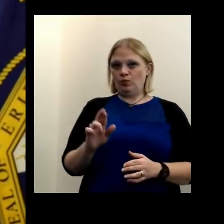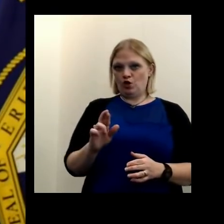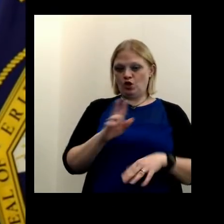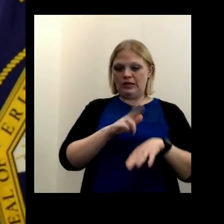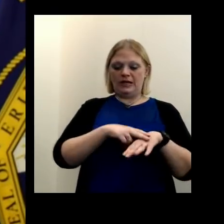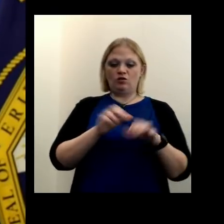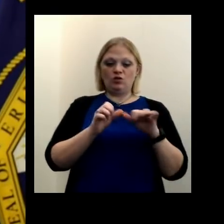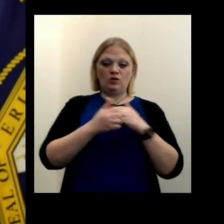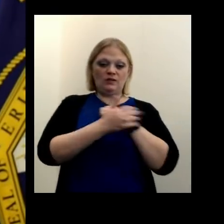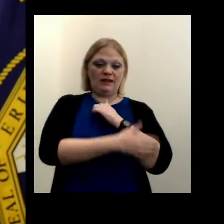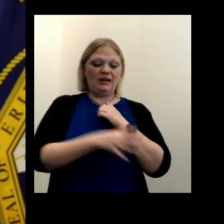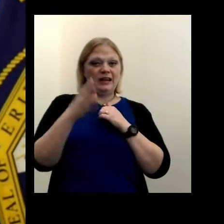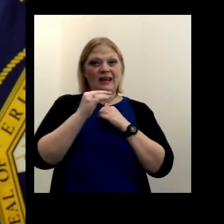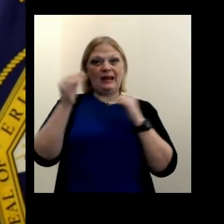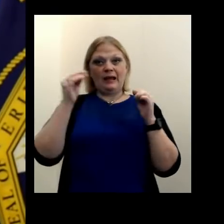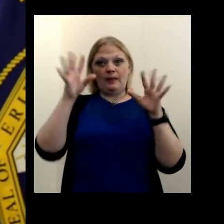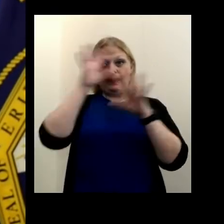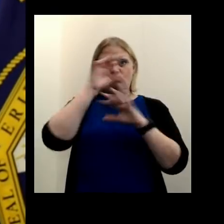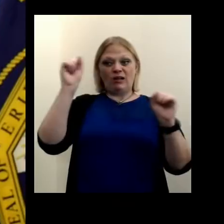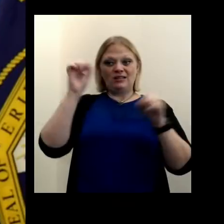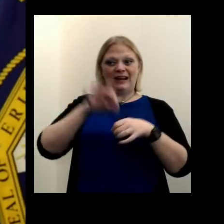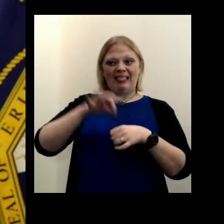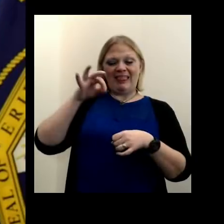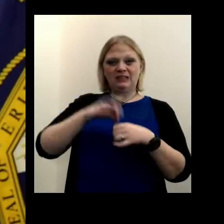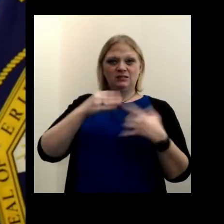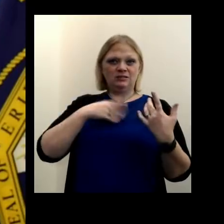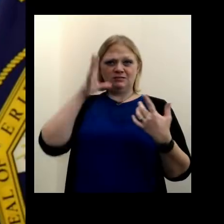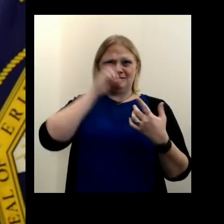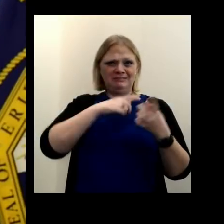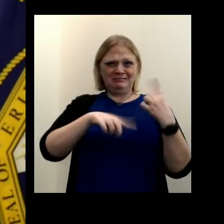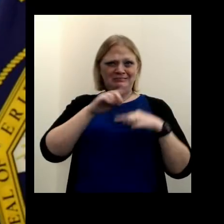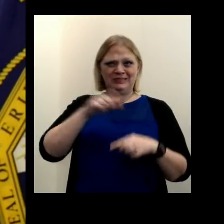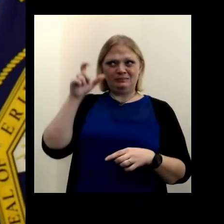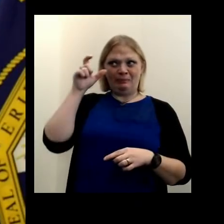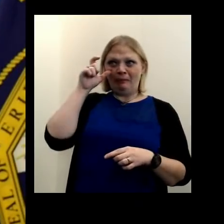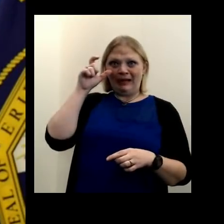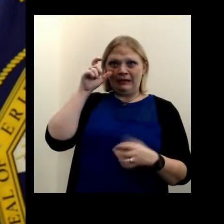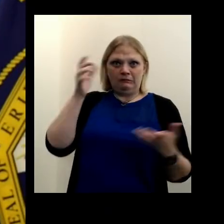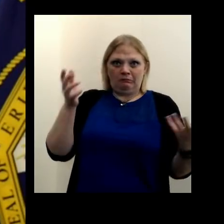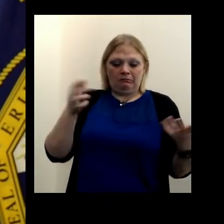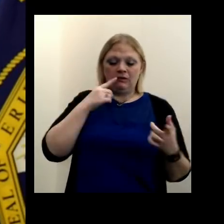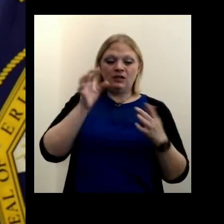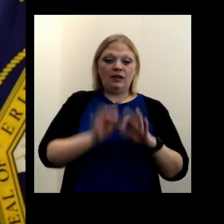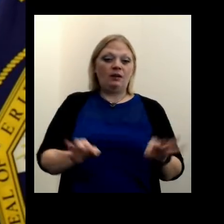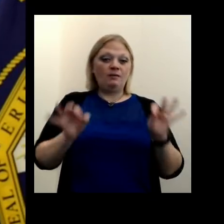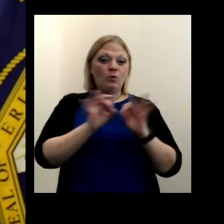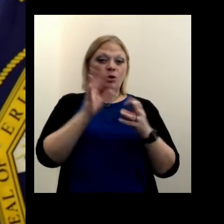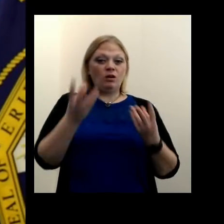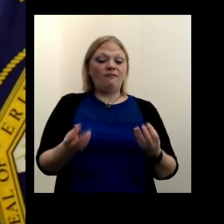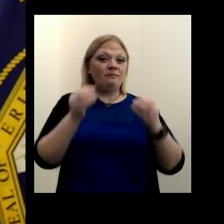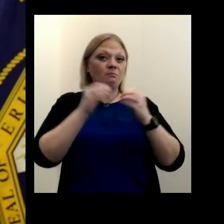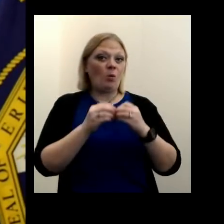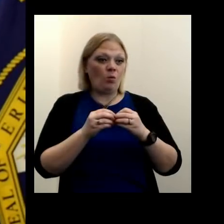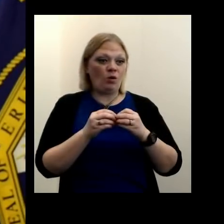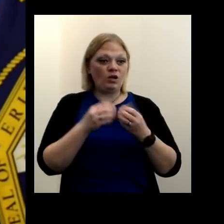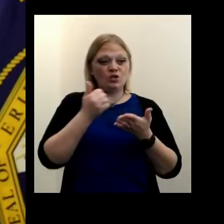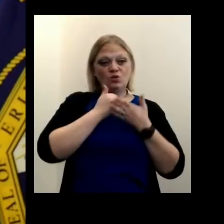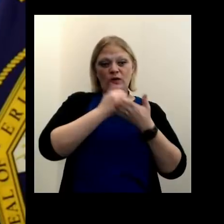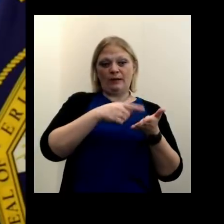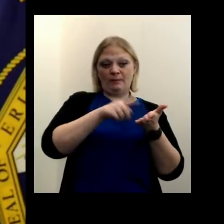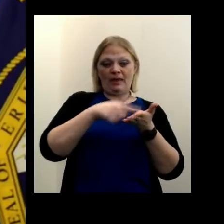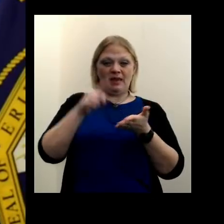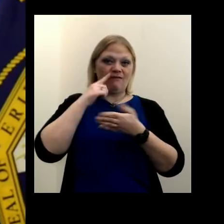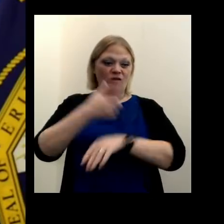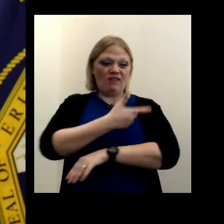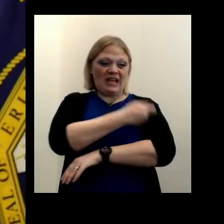that matter, the president-elect, was brought up by NACO, was the importance of additional rounds to help pay for the cost of vaccine